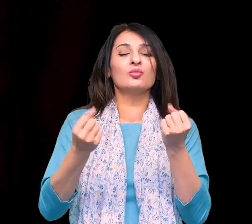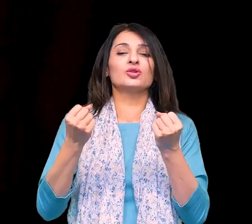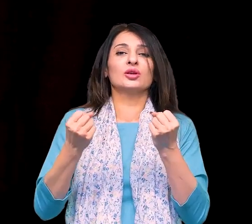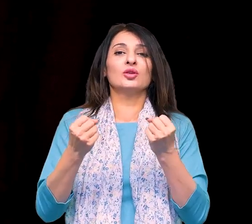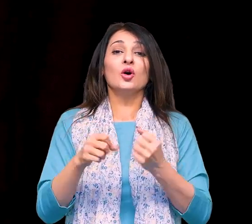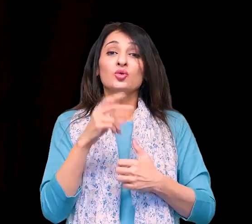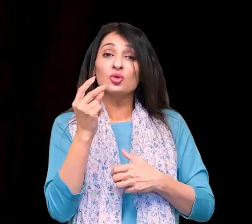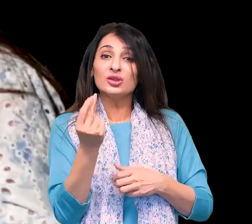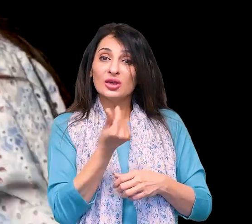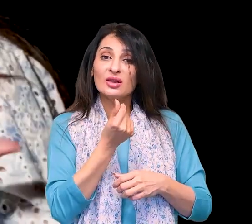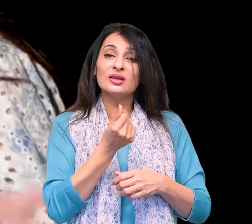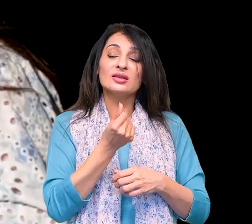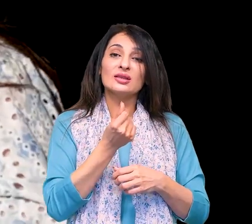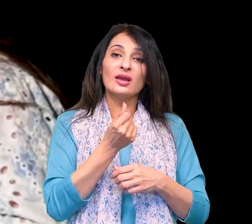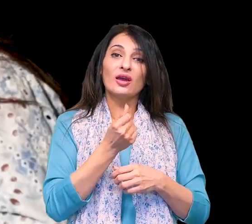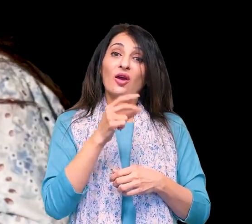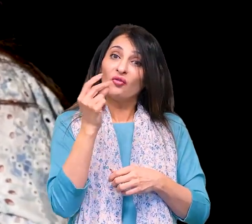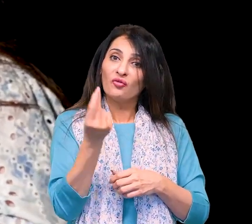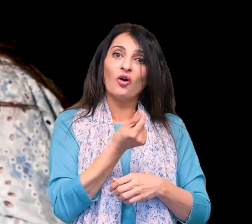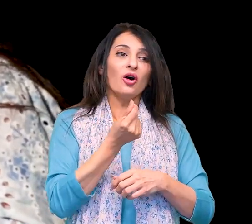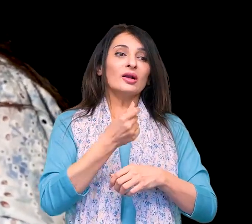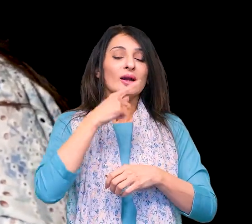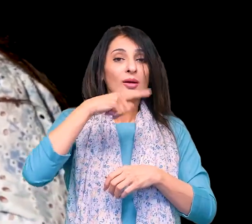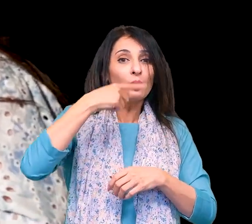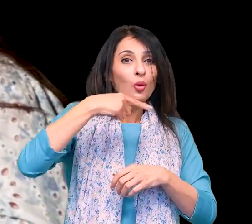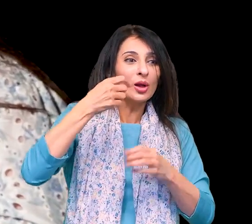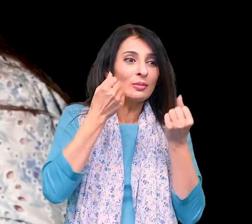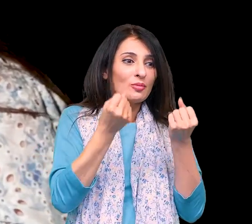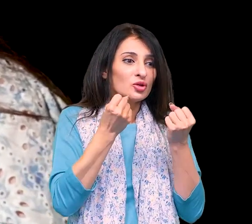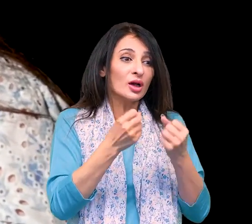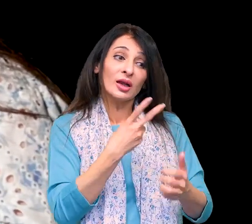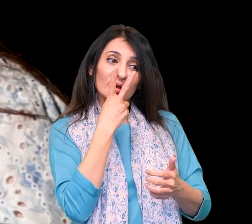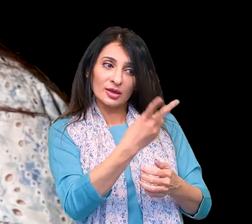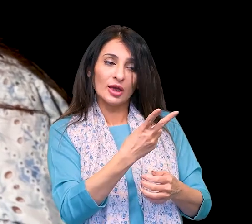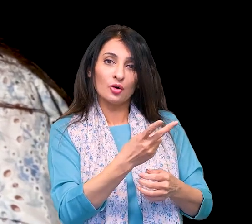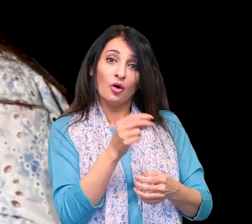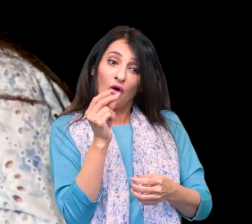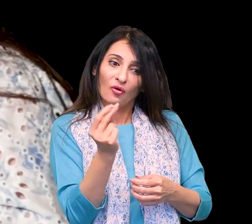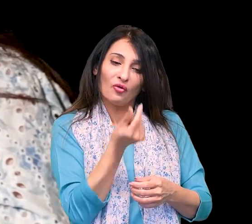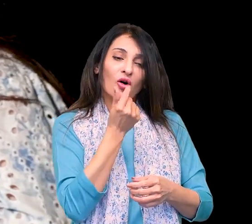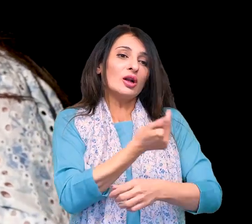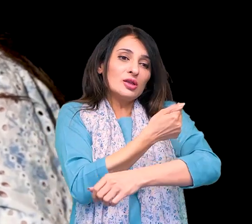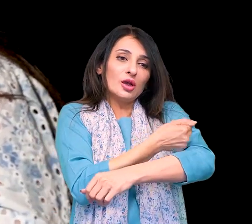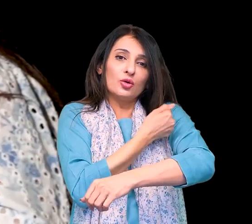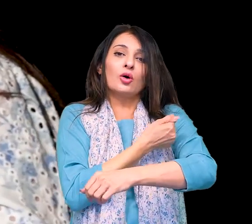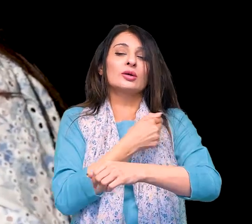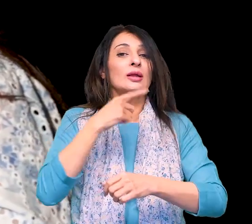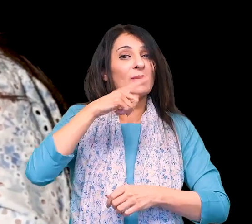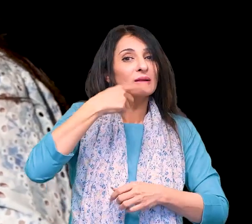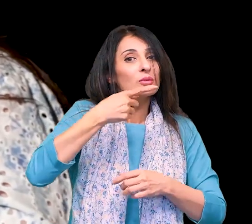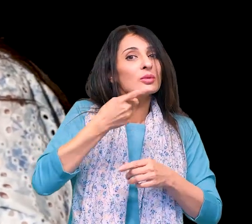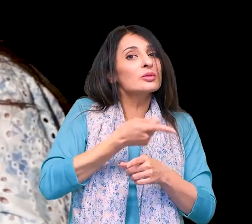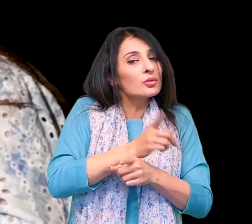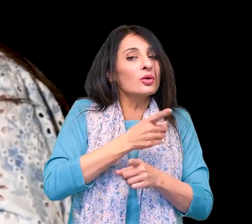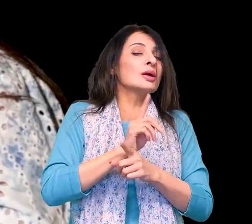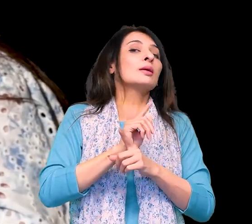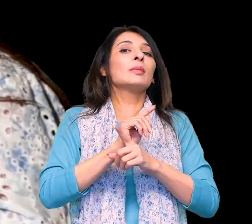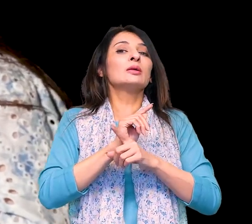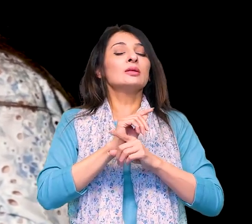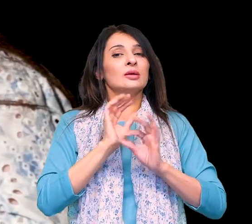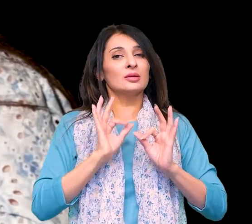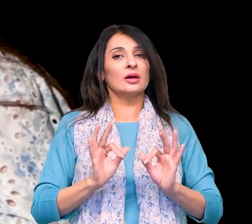children also, there are so many types of special children. In her case, her son is 100% dependent on